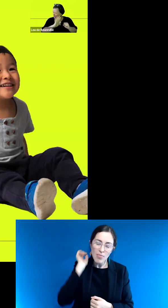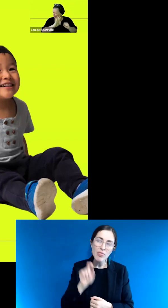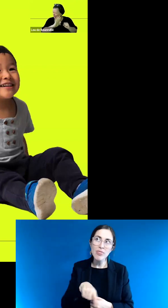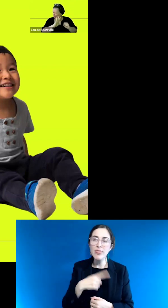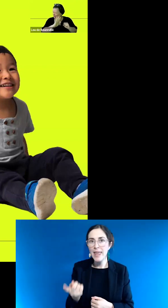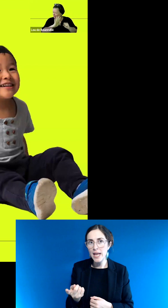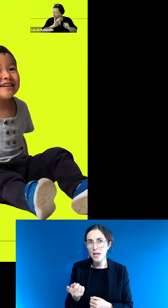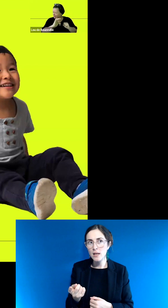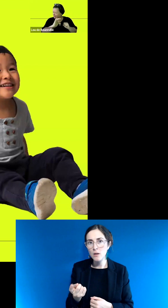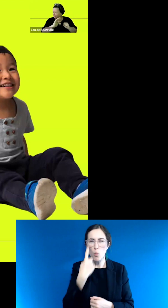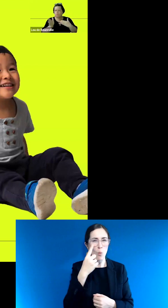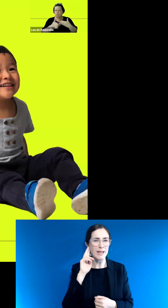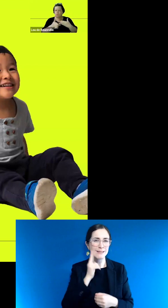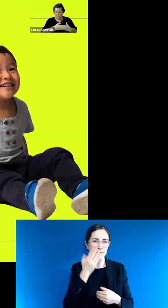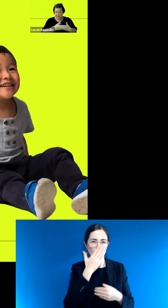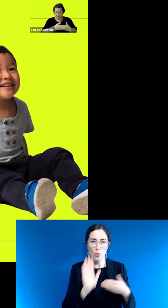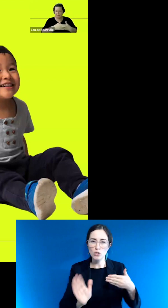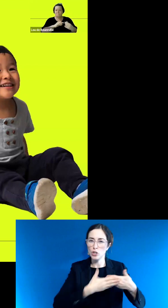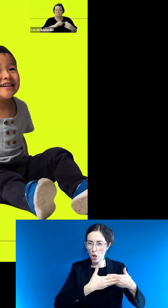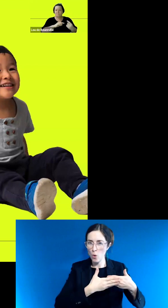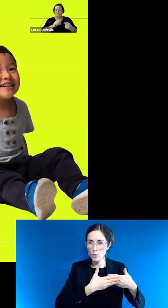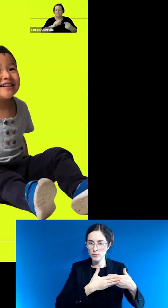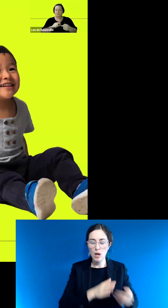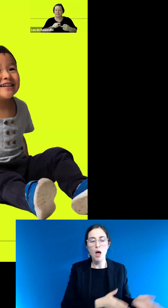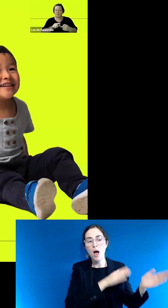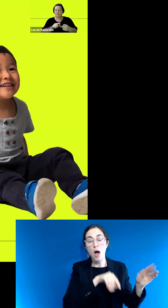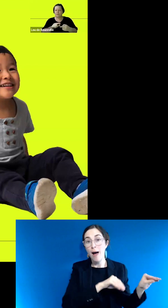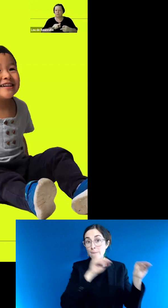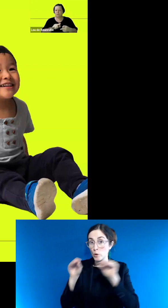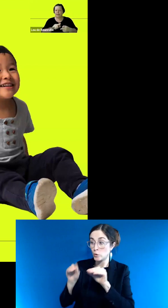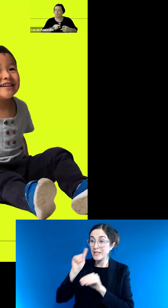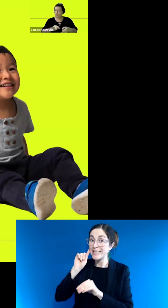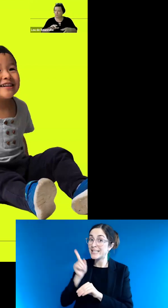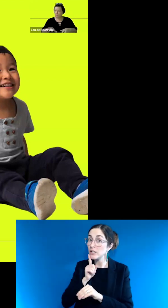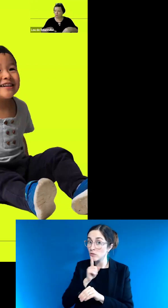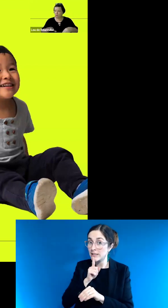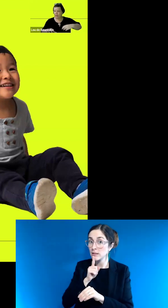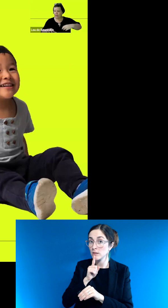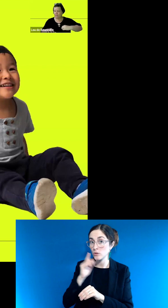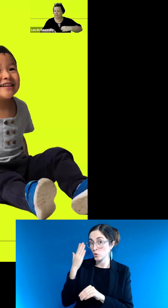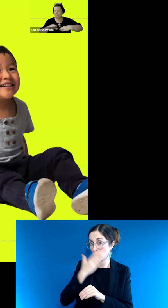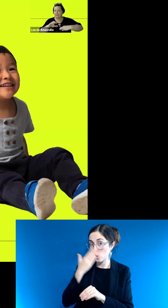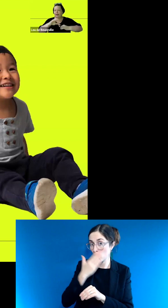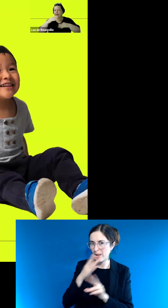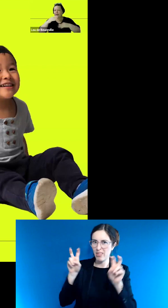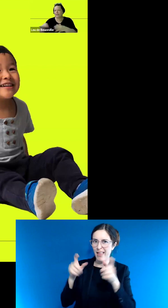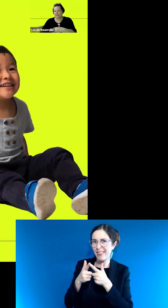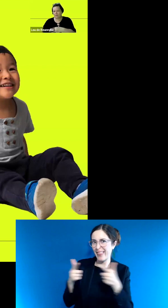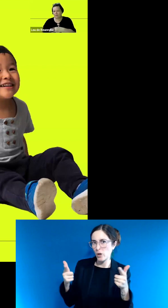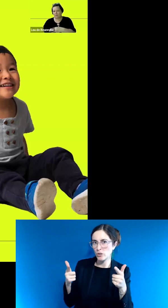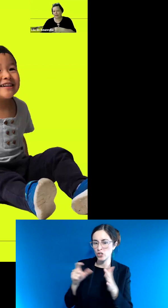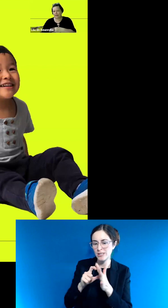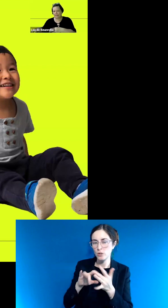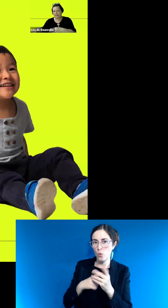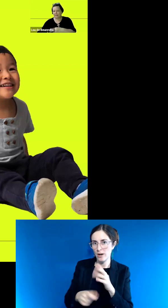I went, a deaf school shut down. I went to a hearing school language disorder unit for a couple of years. And then I actually ended